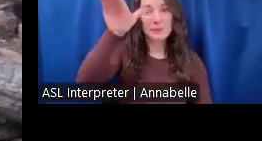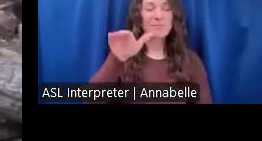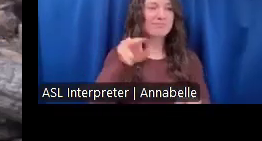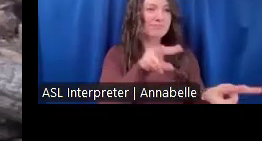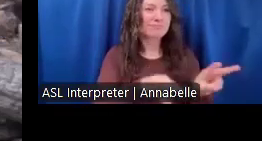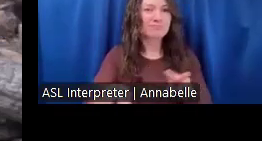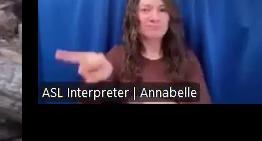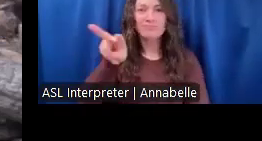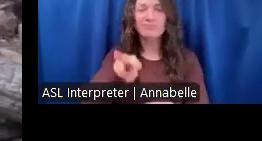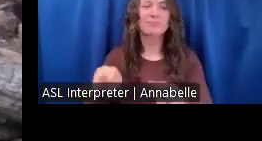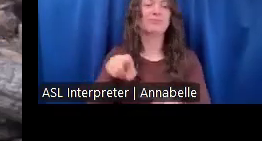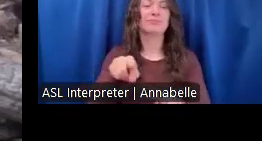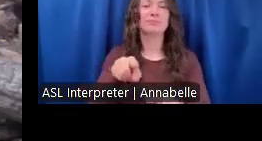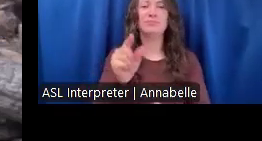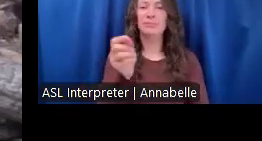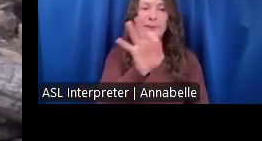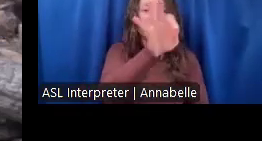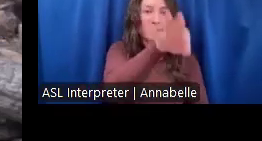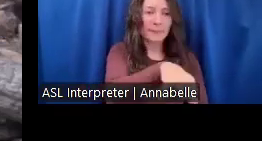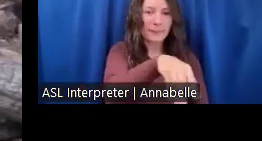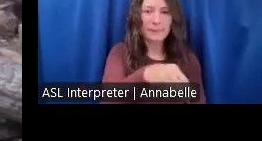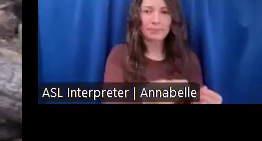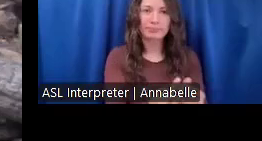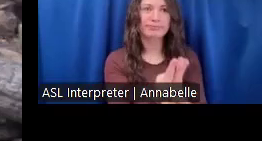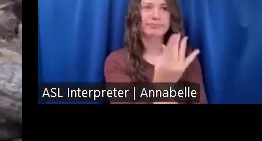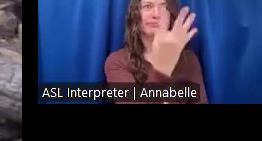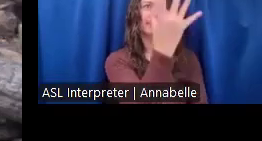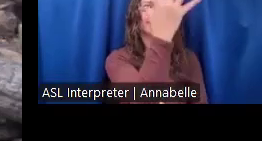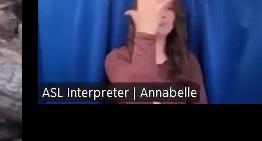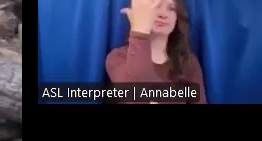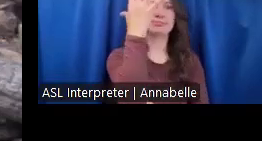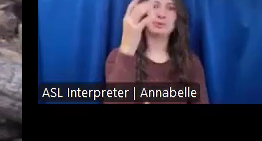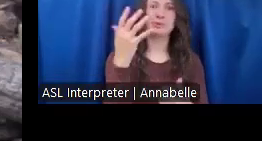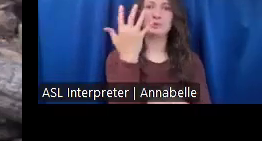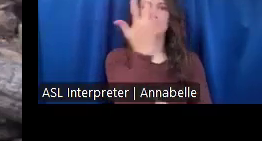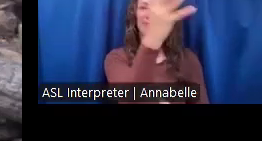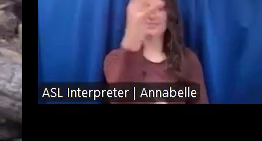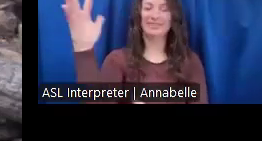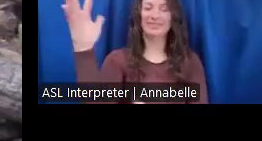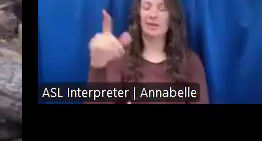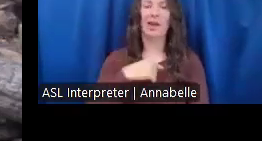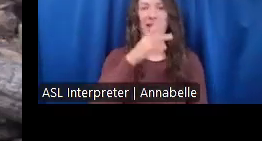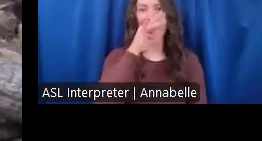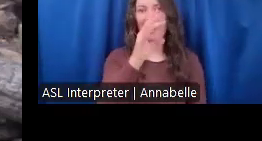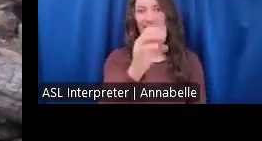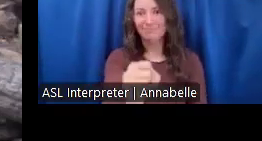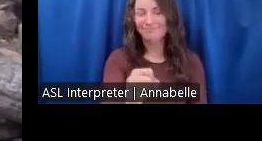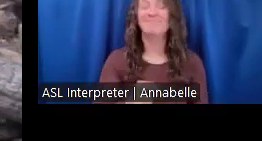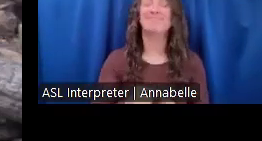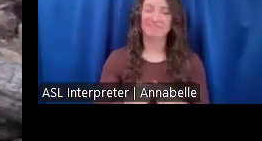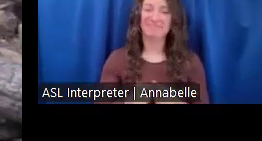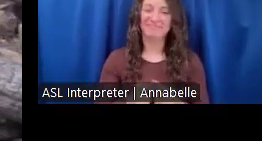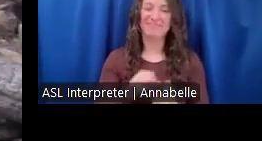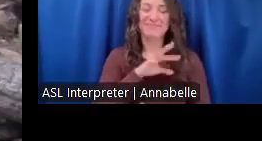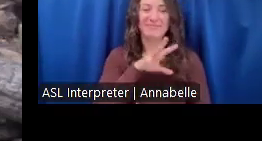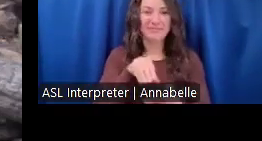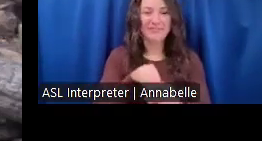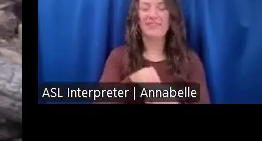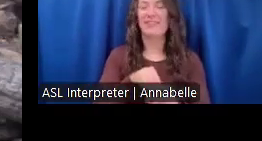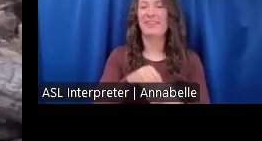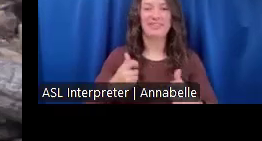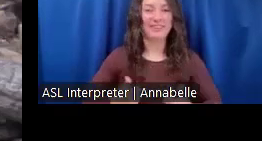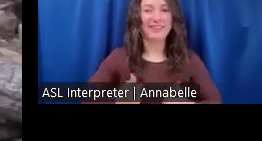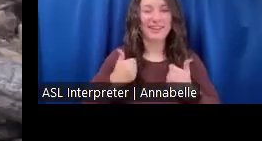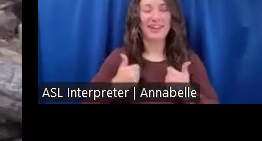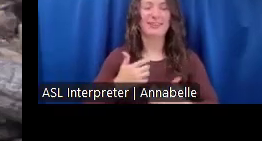small plants to become large trees is always something that brings a lot of wonder to us and in our lives. And so I guess I'd say